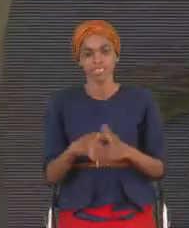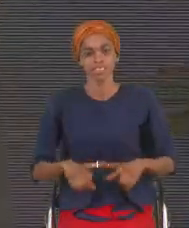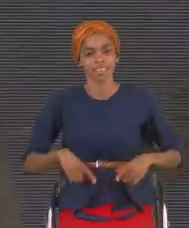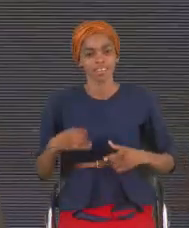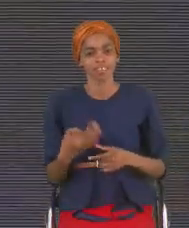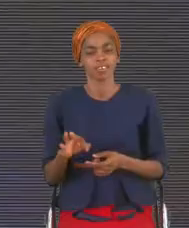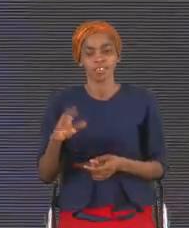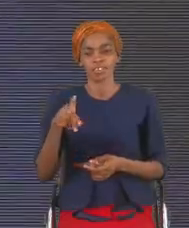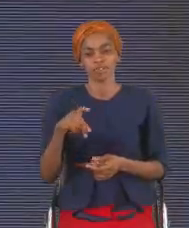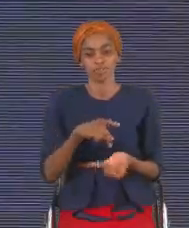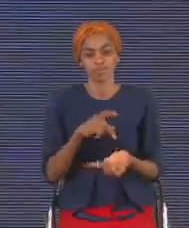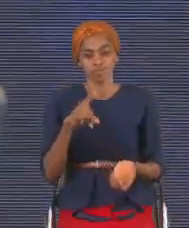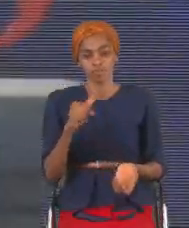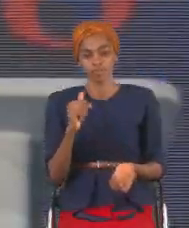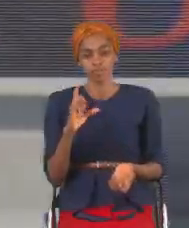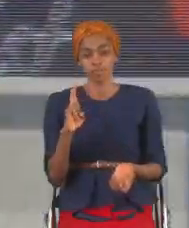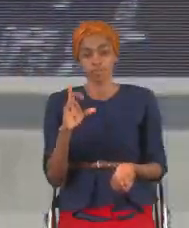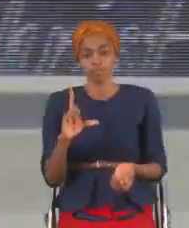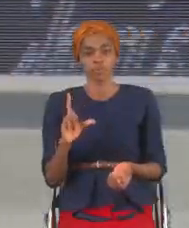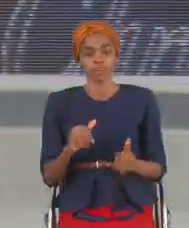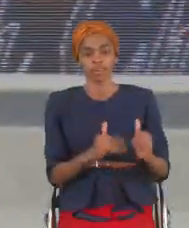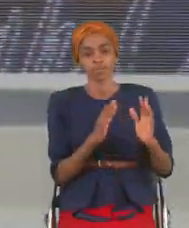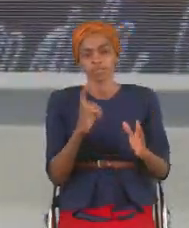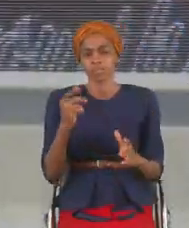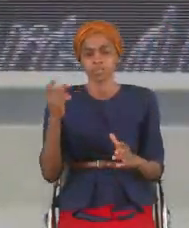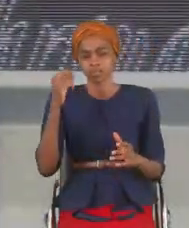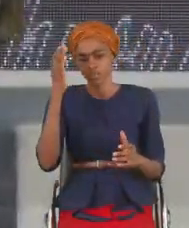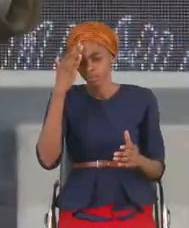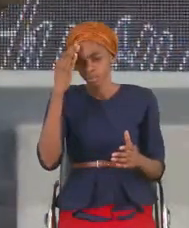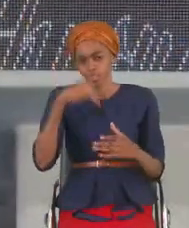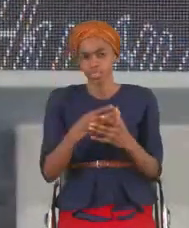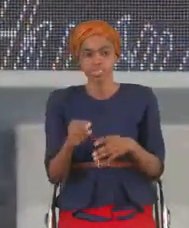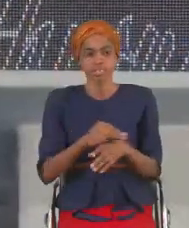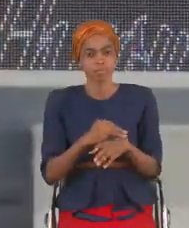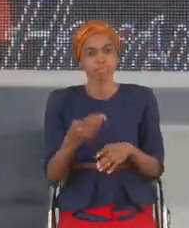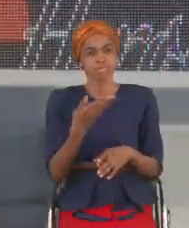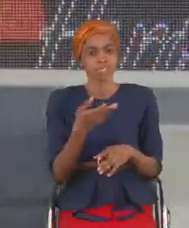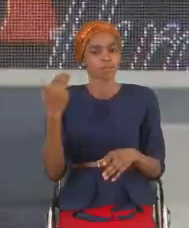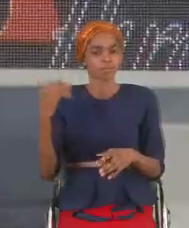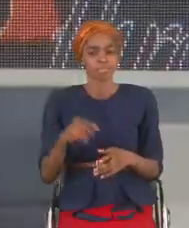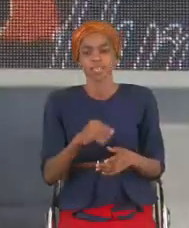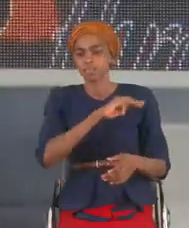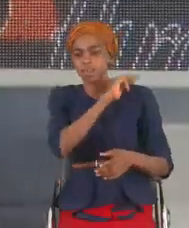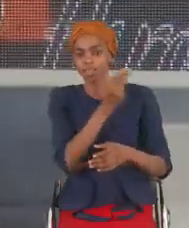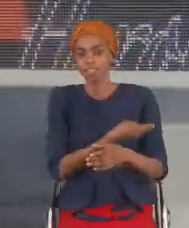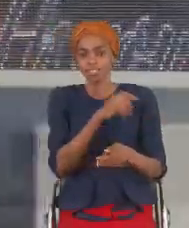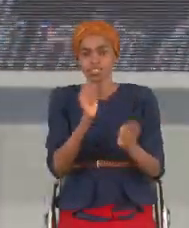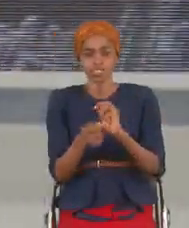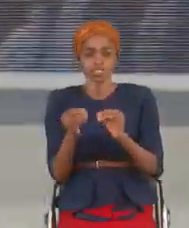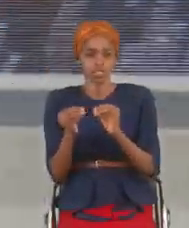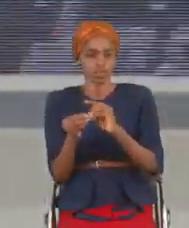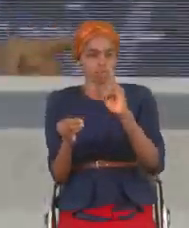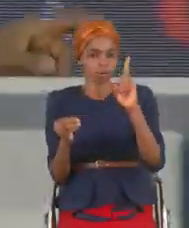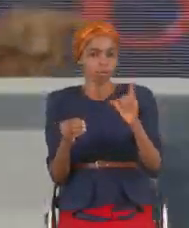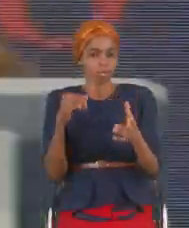apostle you notice in his ministry there was a mighty change number one it